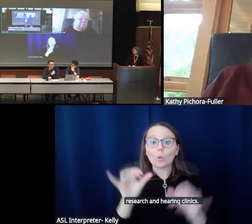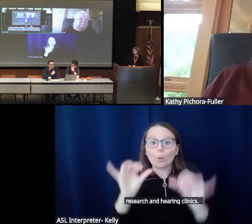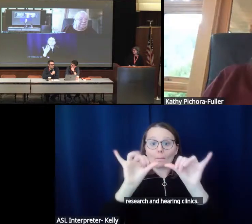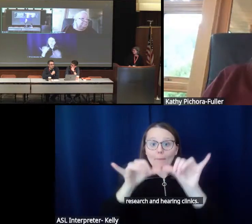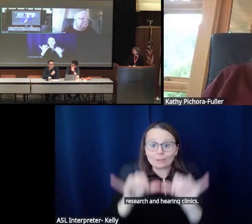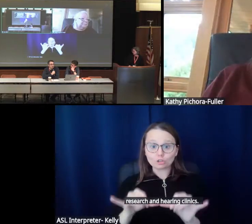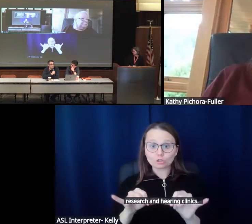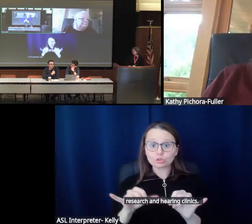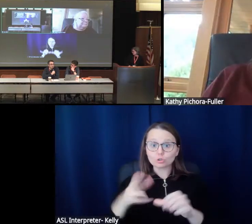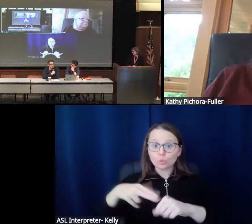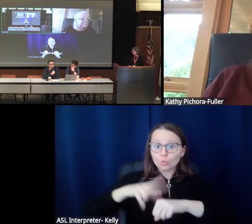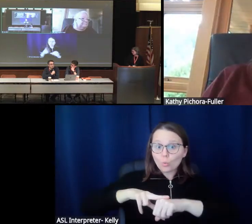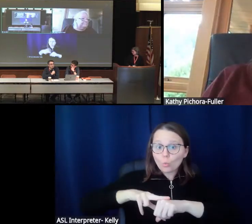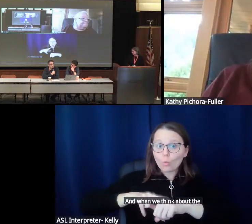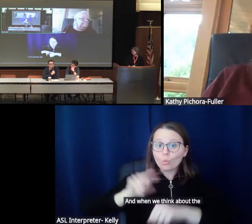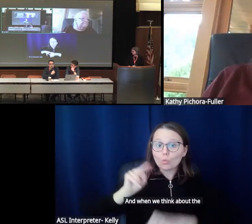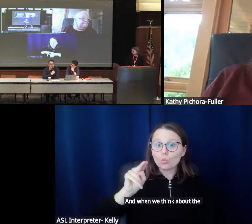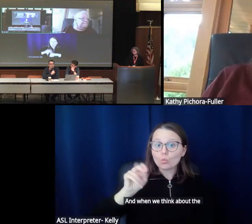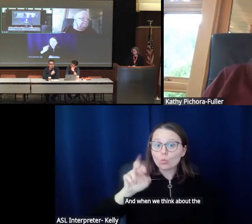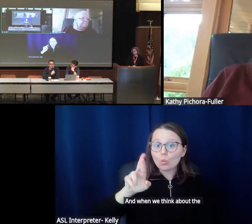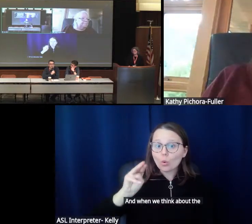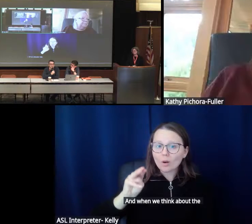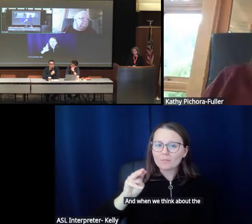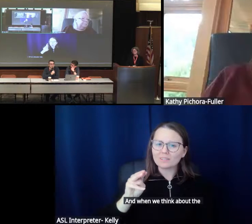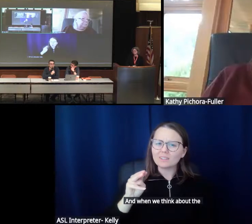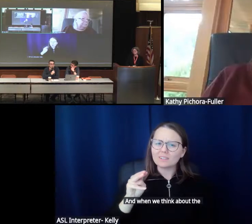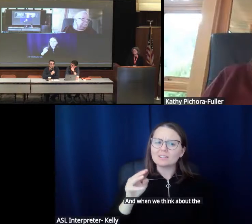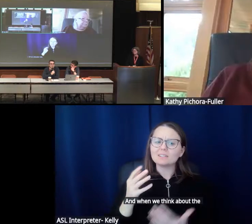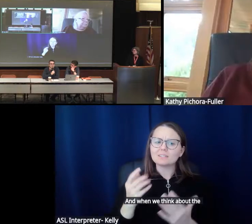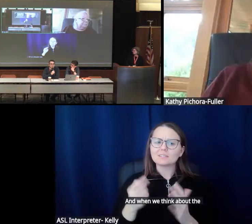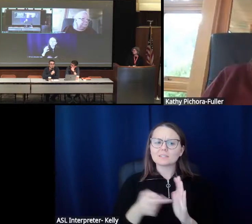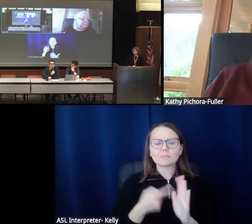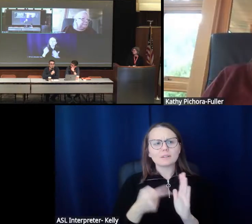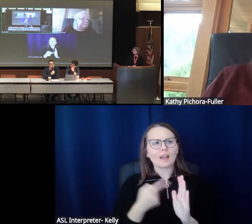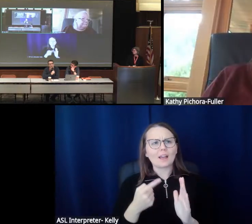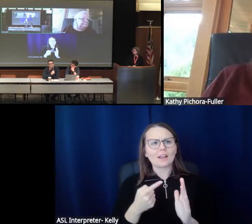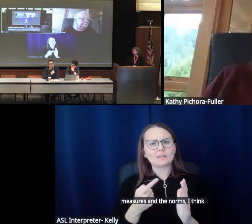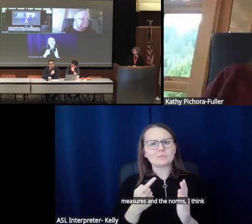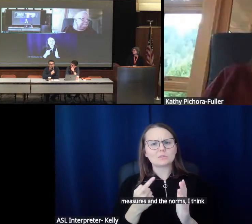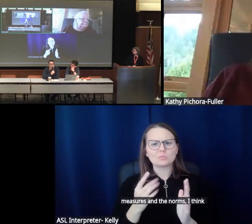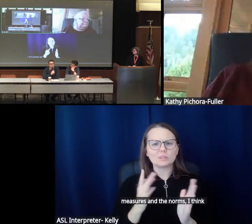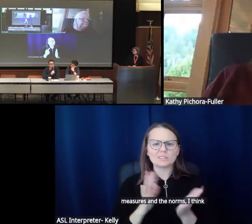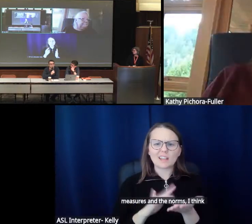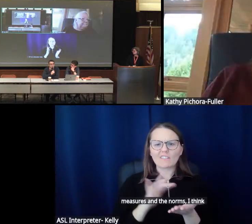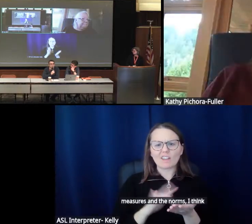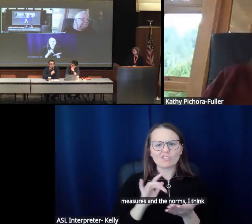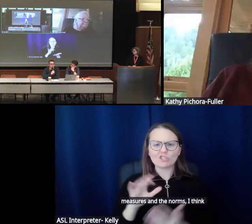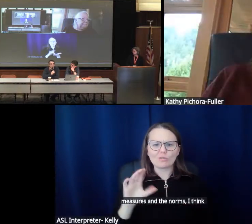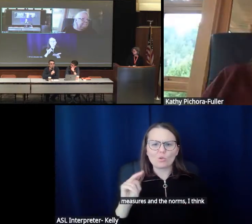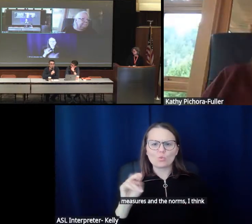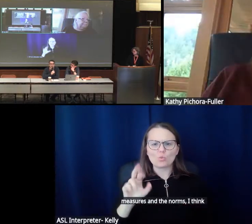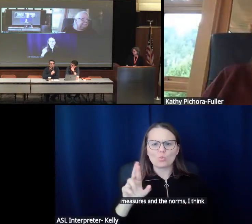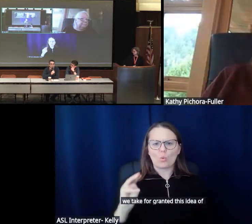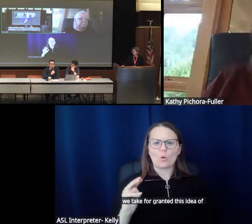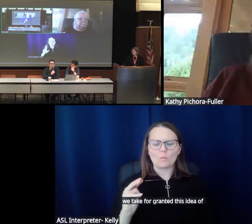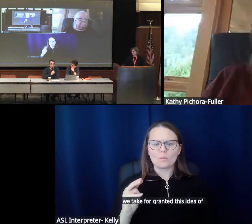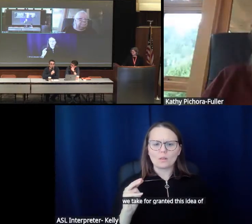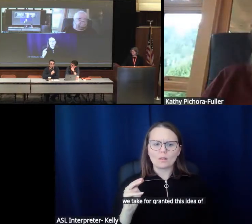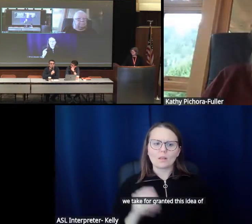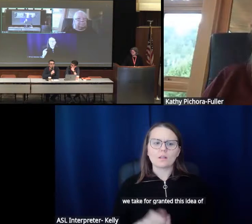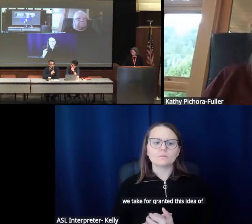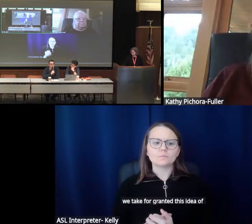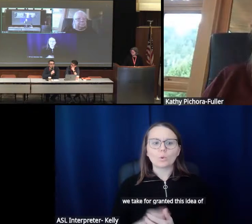norms, I think we take for granted this idea of normed data, and I think we take for granted when we say the term valid in